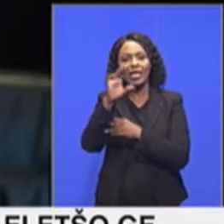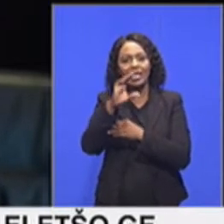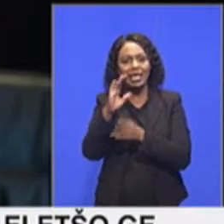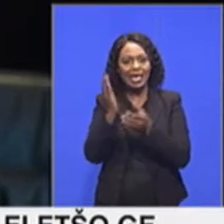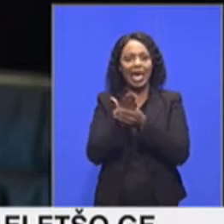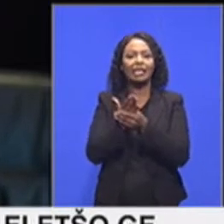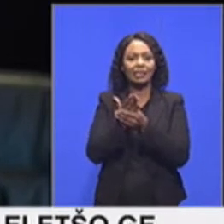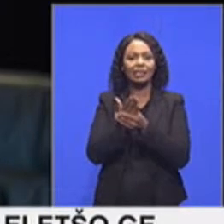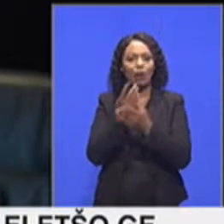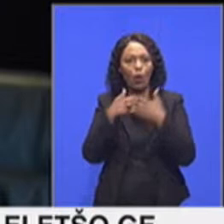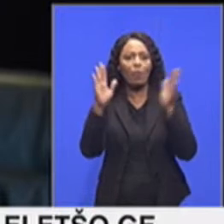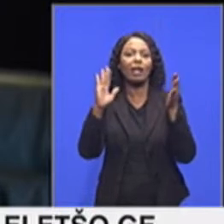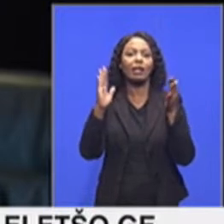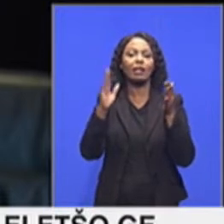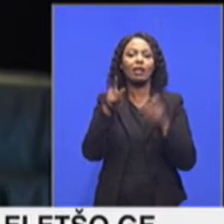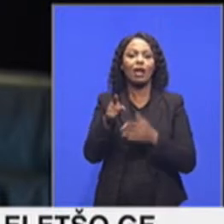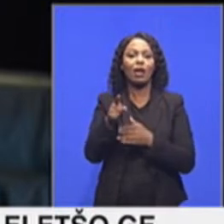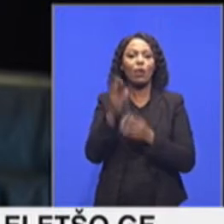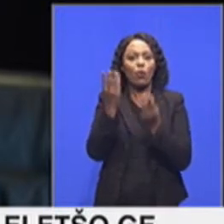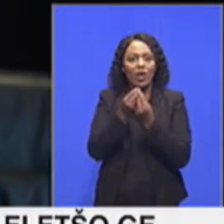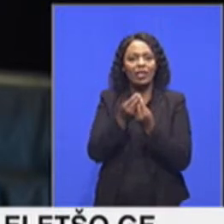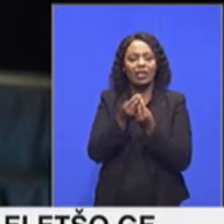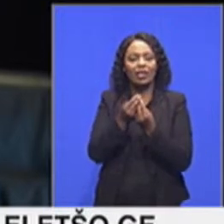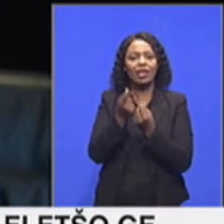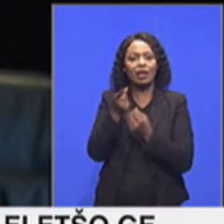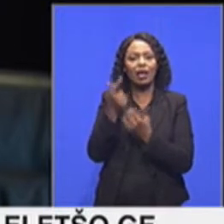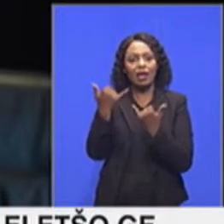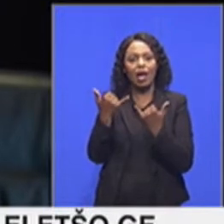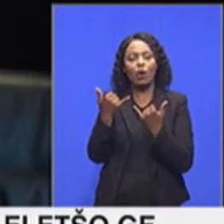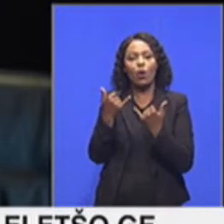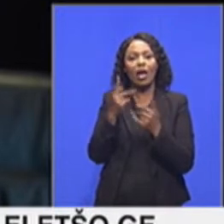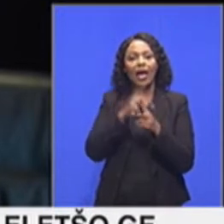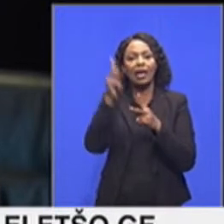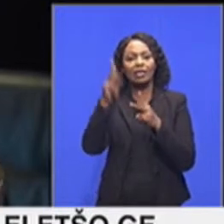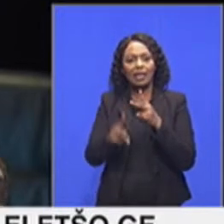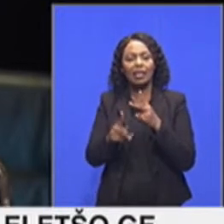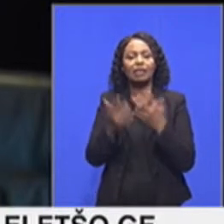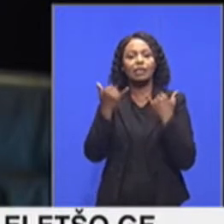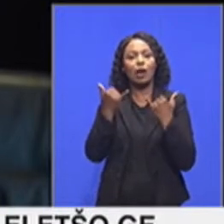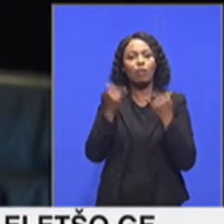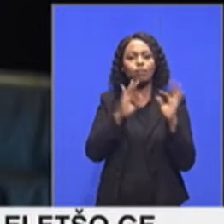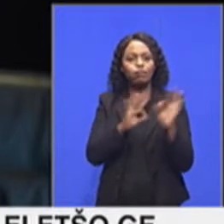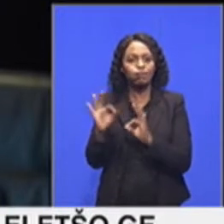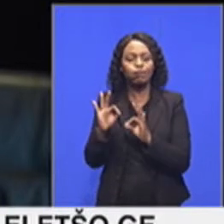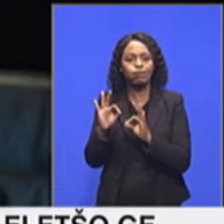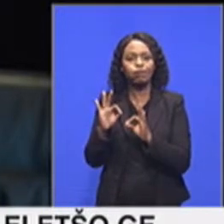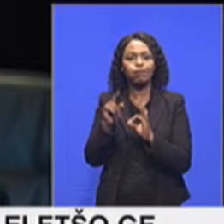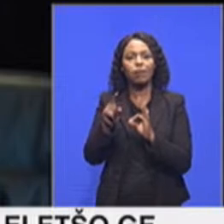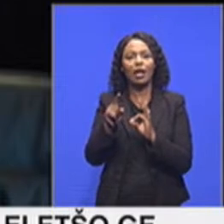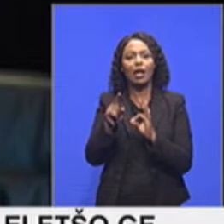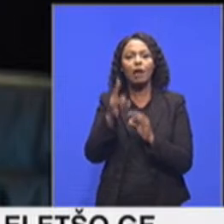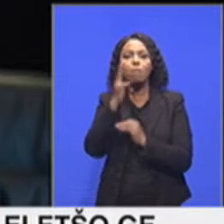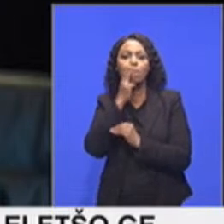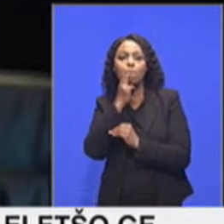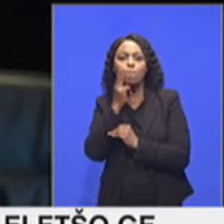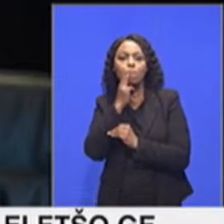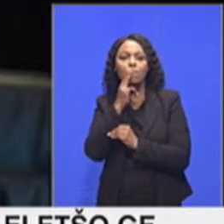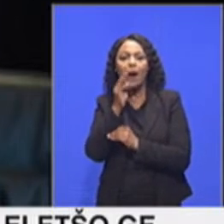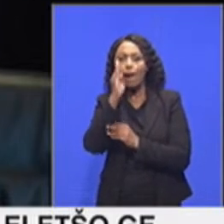the NPA, of which resulted in successful conviction related to tobacco smuggling